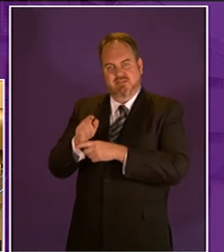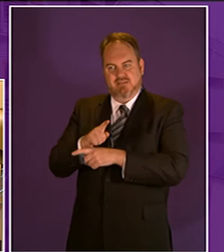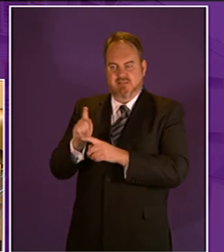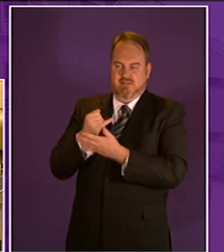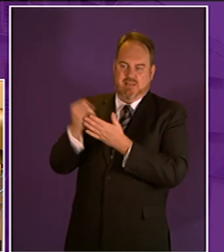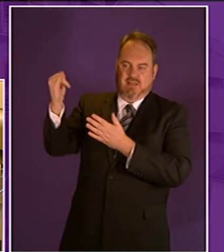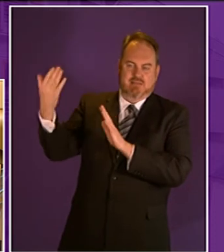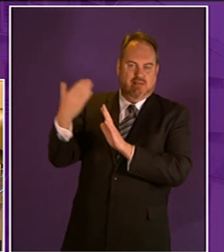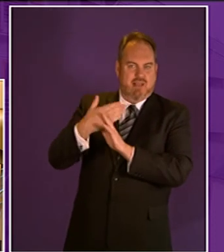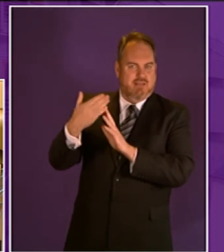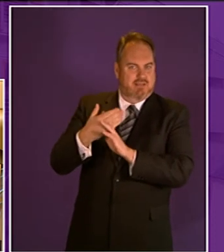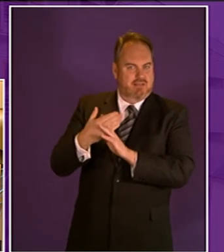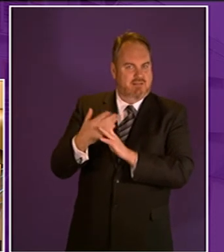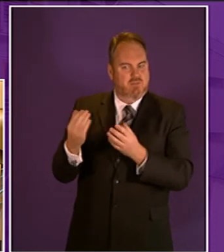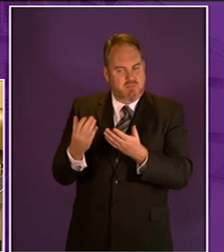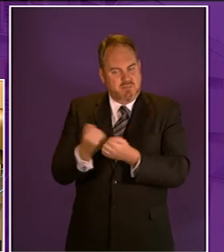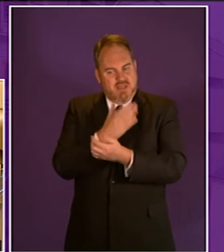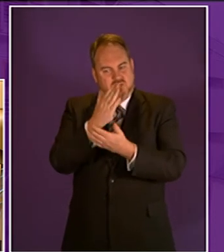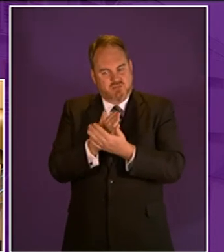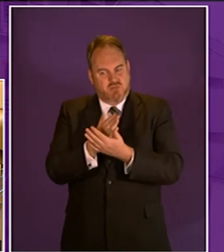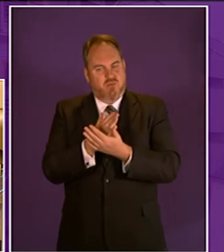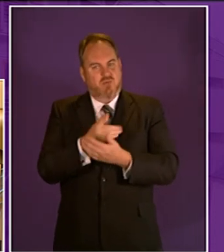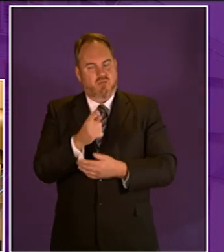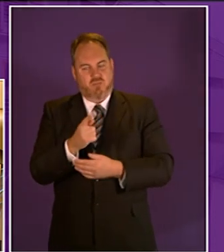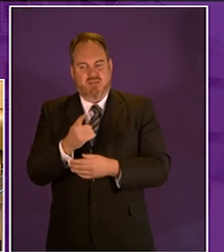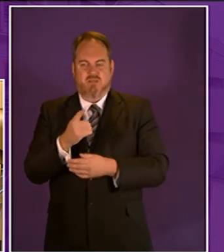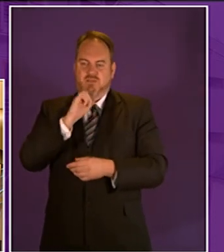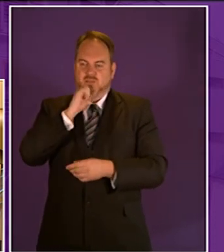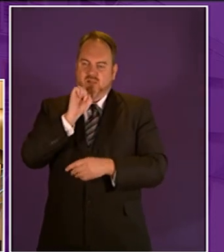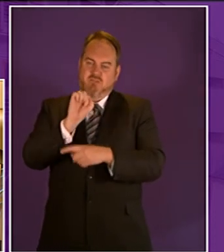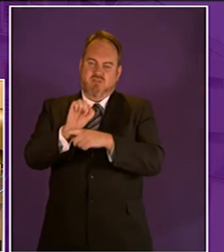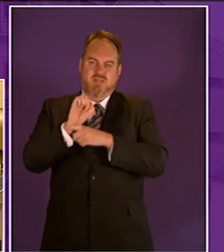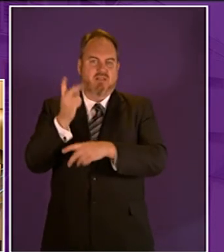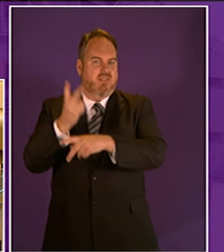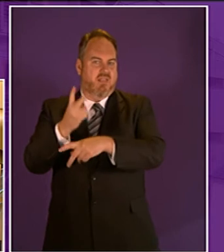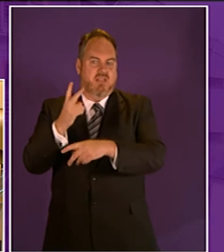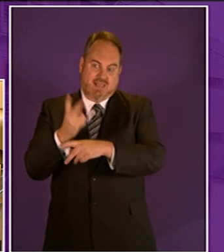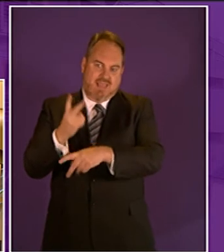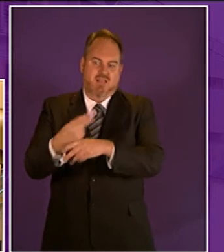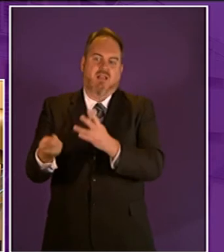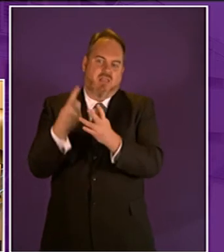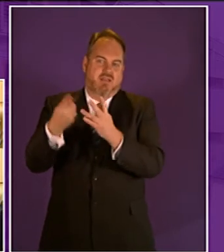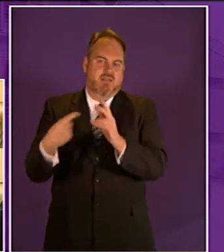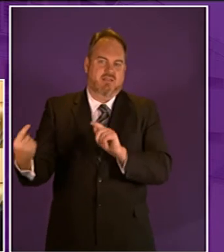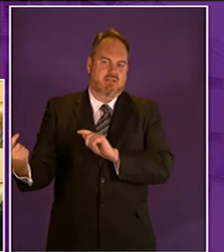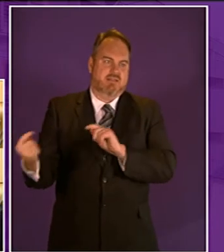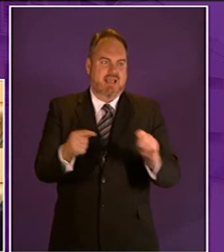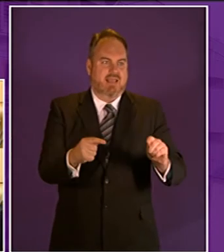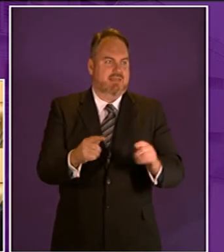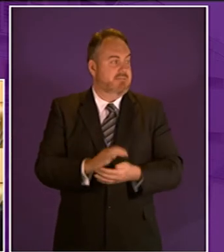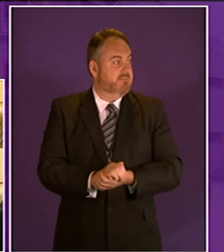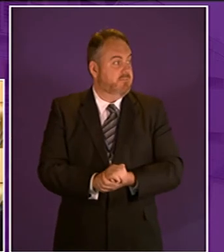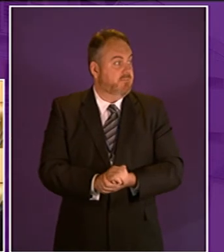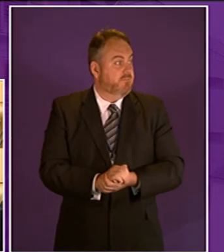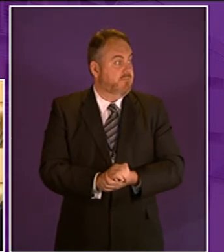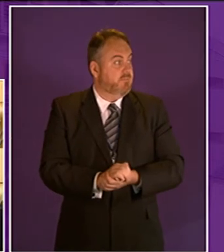become aware to the appropriate people before attacks may happen in future? Cabinet Secretary. Oh, I think Stuart